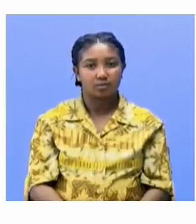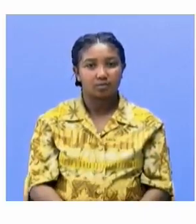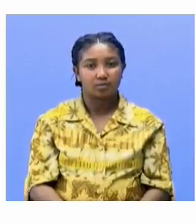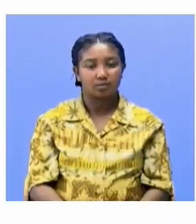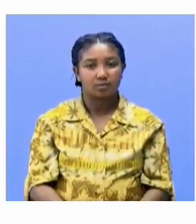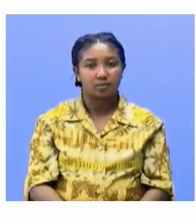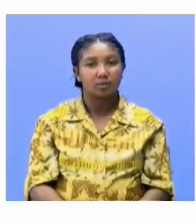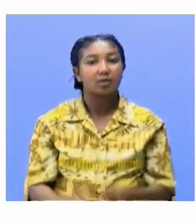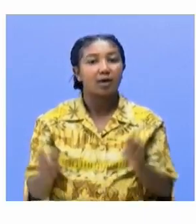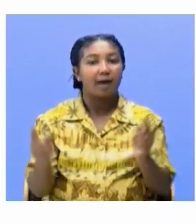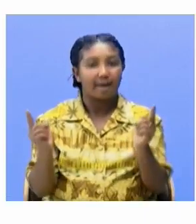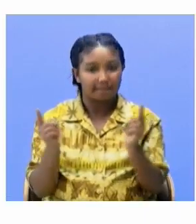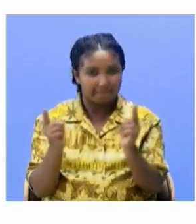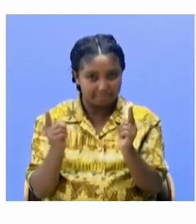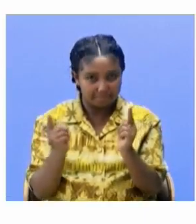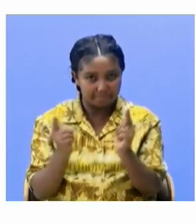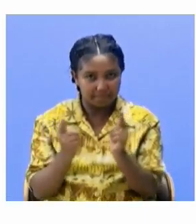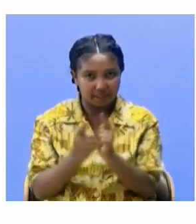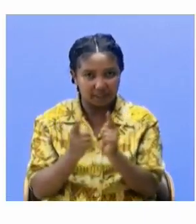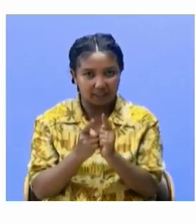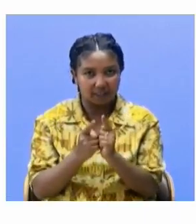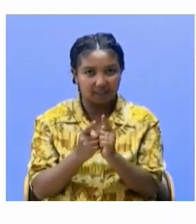a meeting.